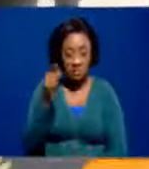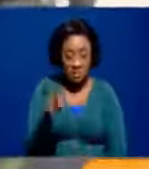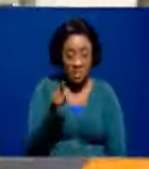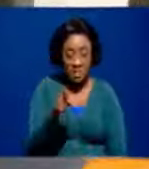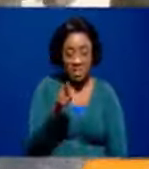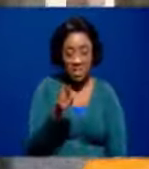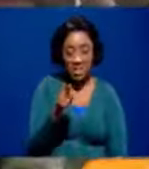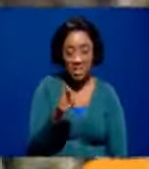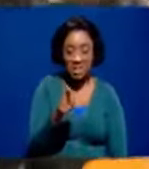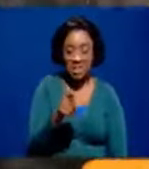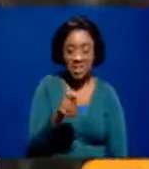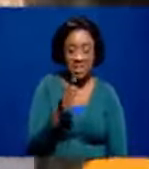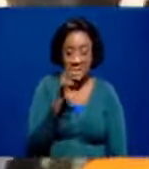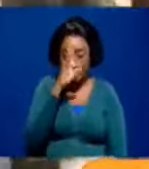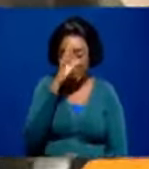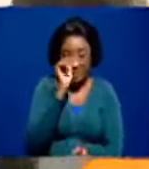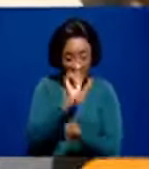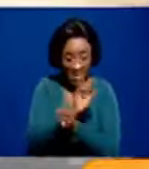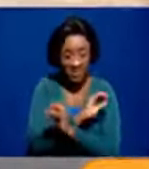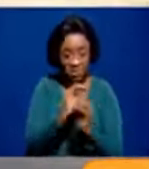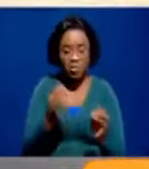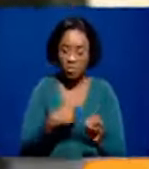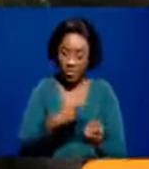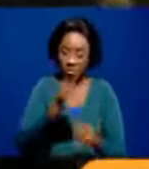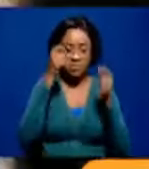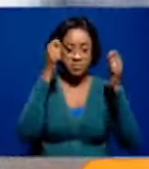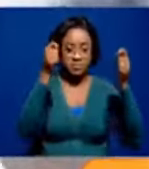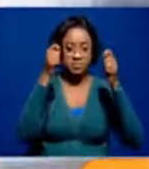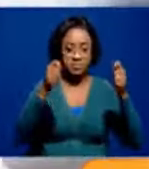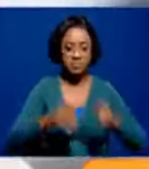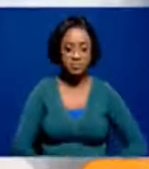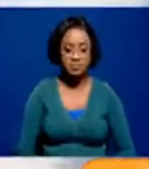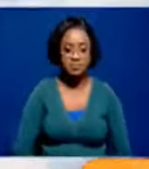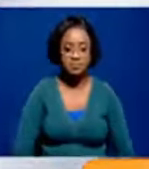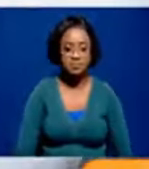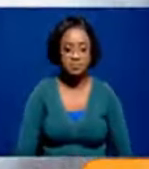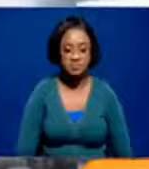Atellah will not be arrested. Mary Mwoki, Citizen TV.